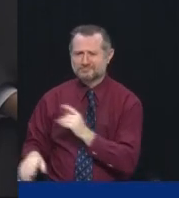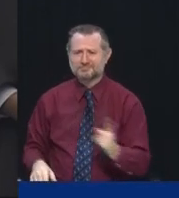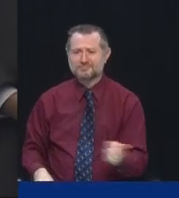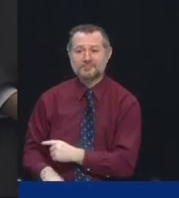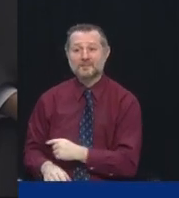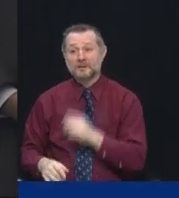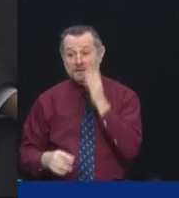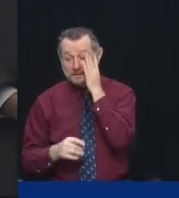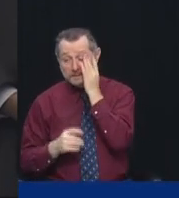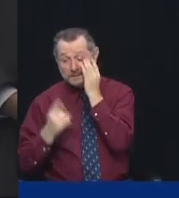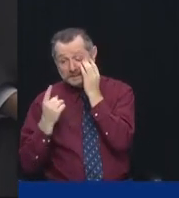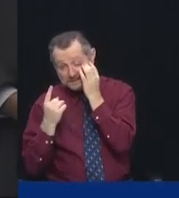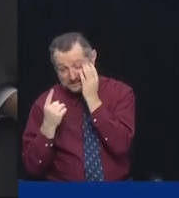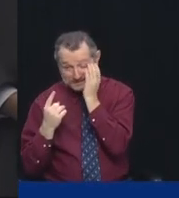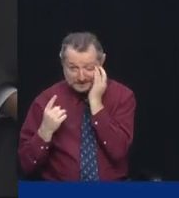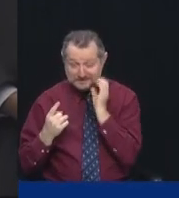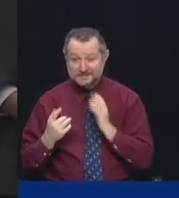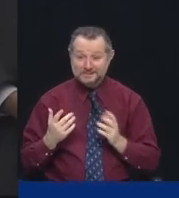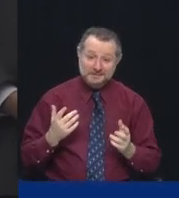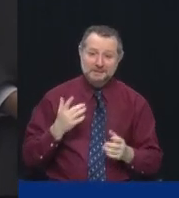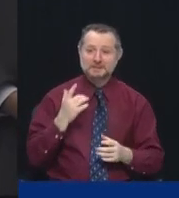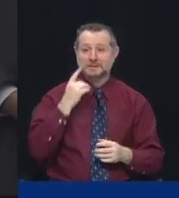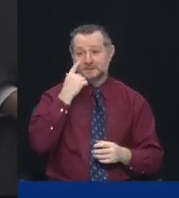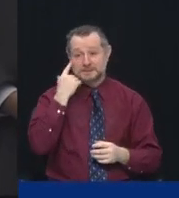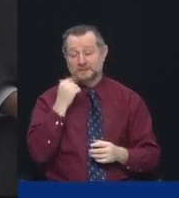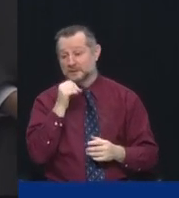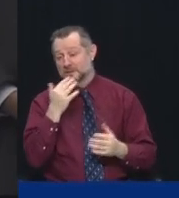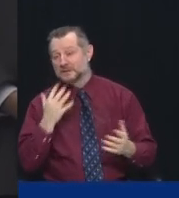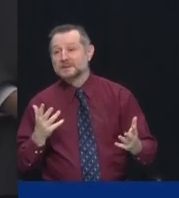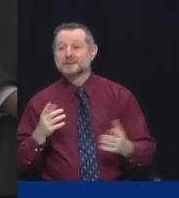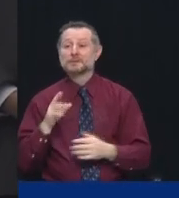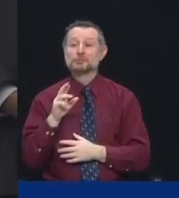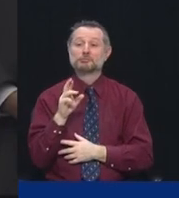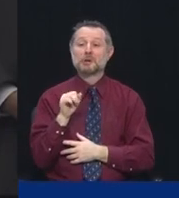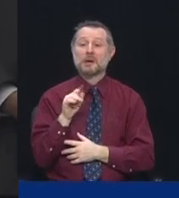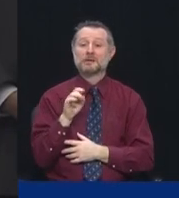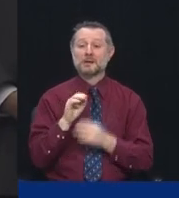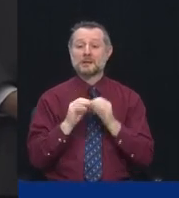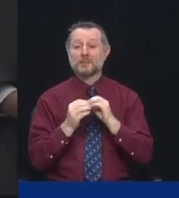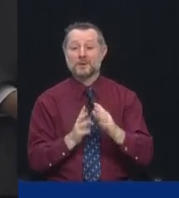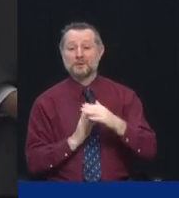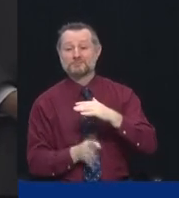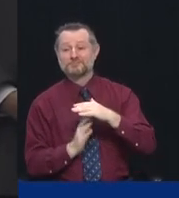Unfortunately, the rate of people getting vaccines is slowing.